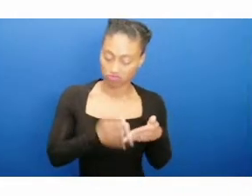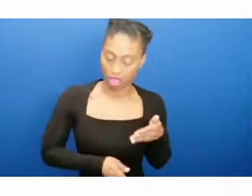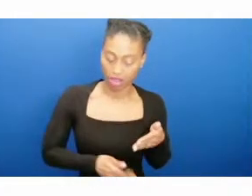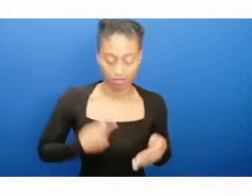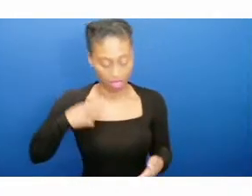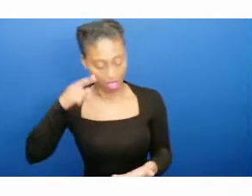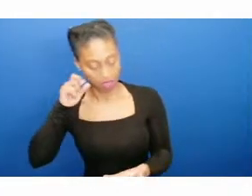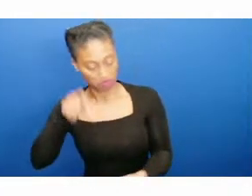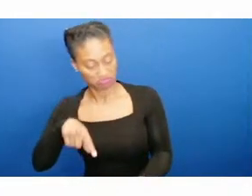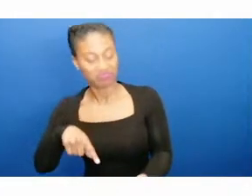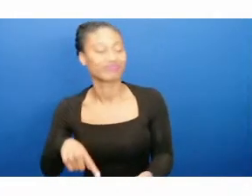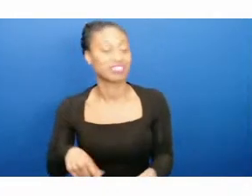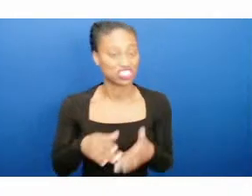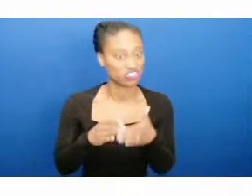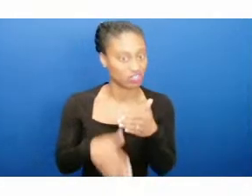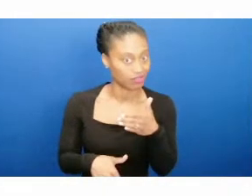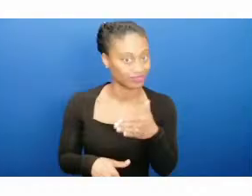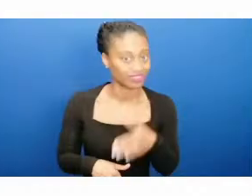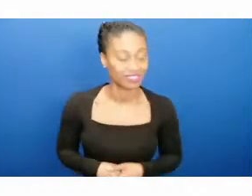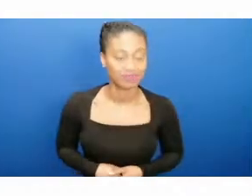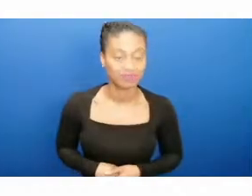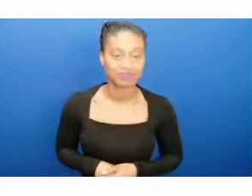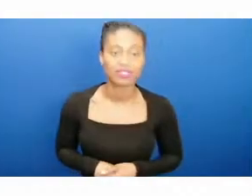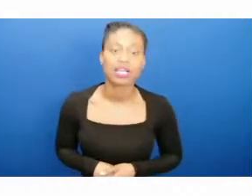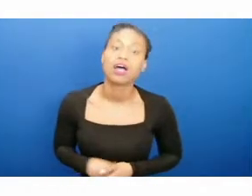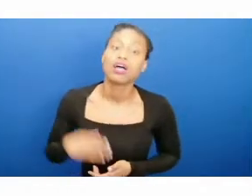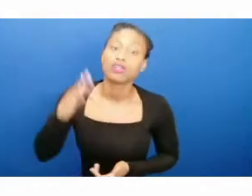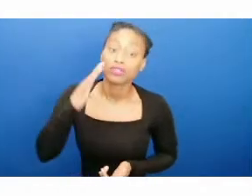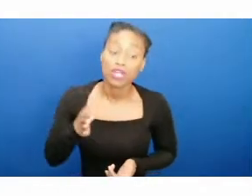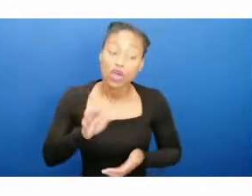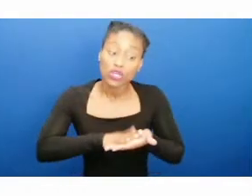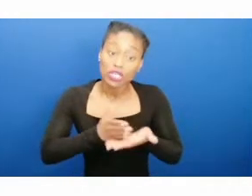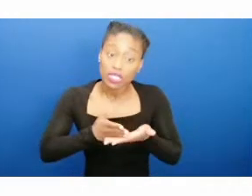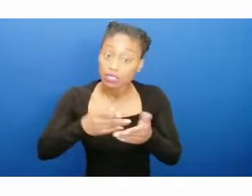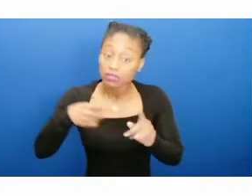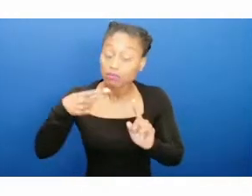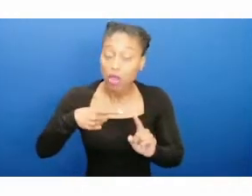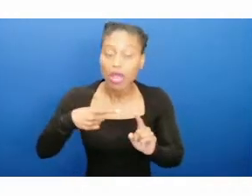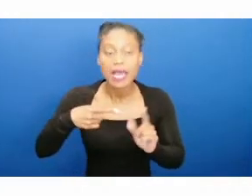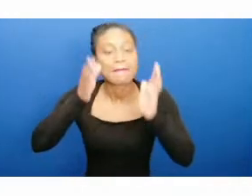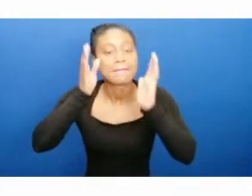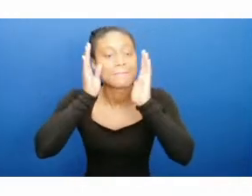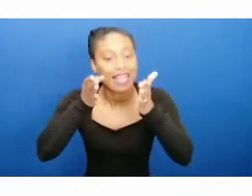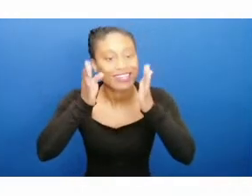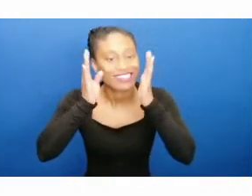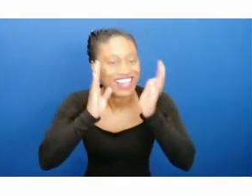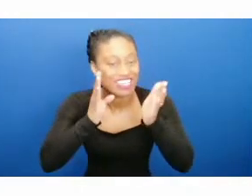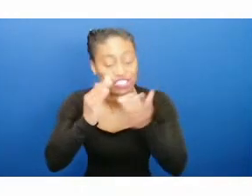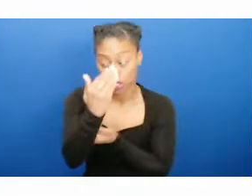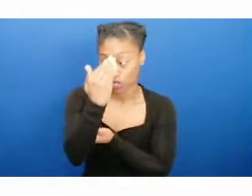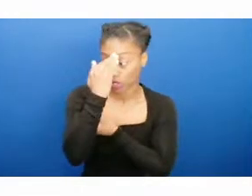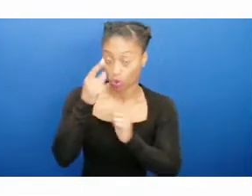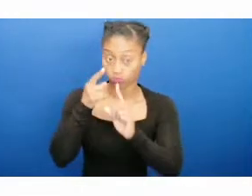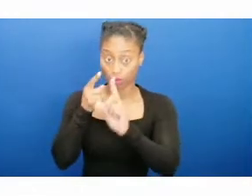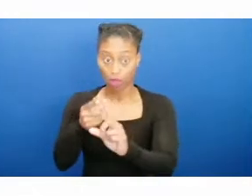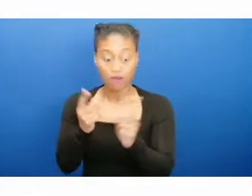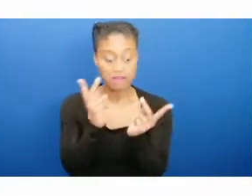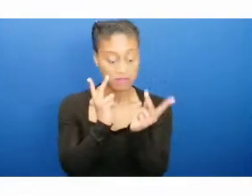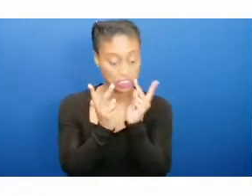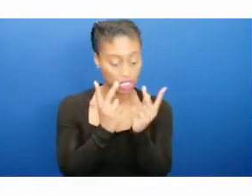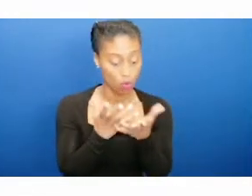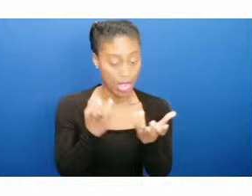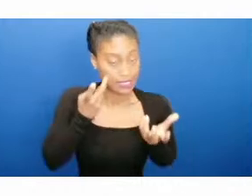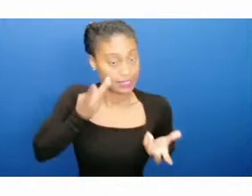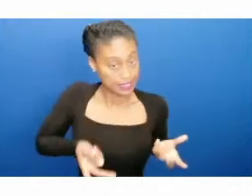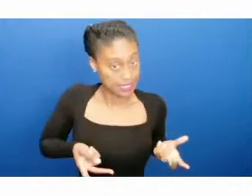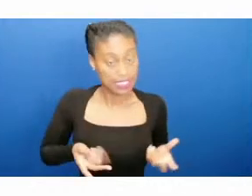me that they're done. Cooking is definitely about just paying attention, kind of knowing what you're going for visually,